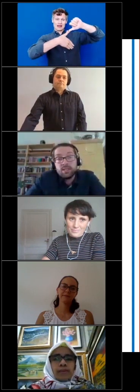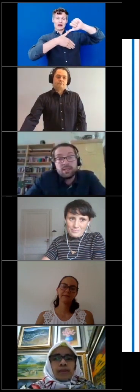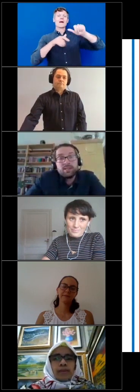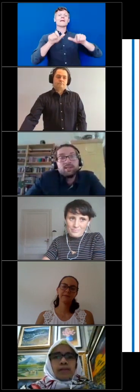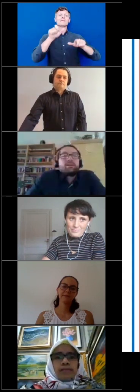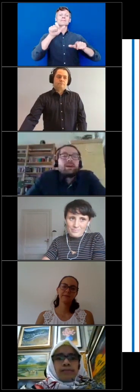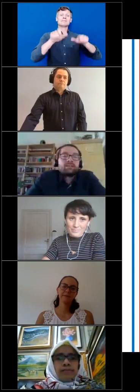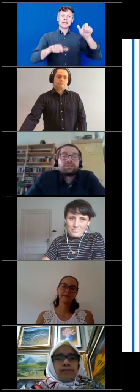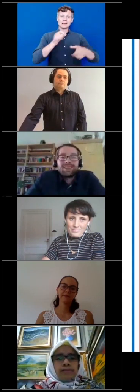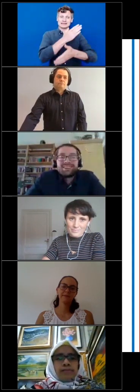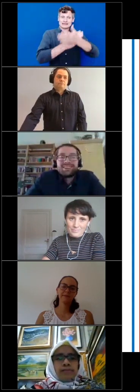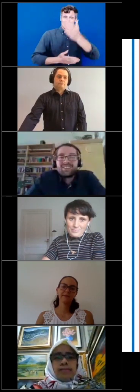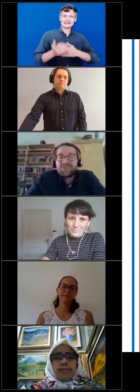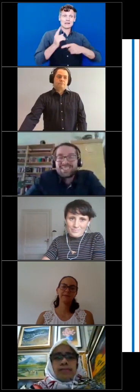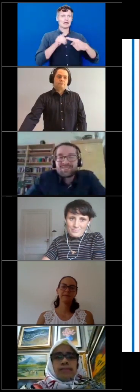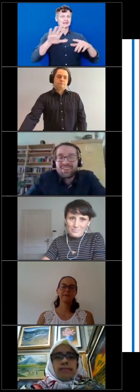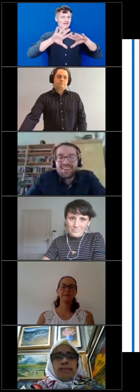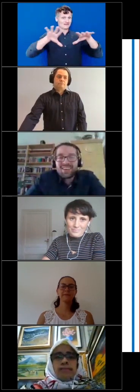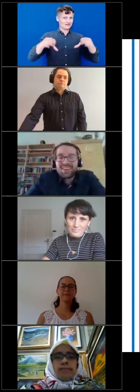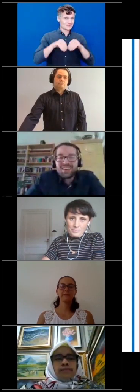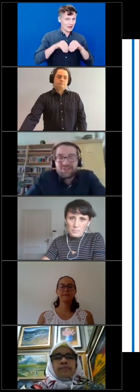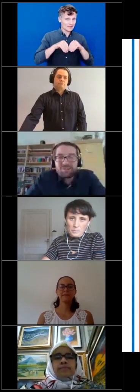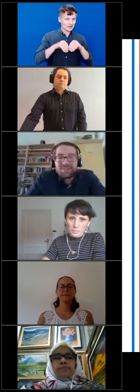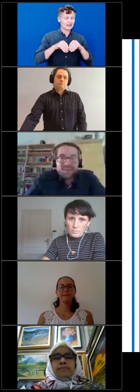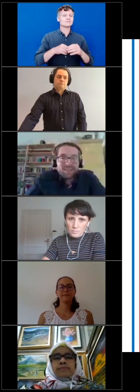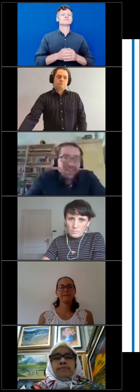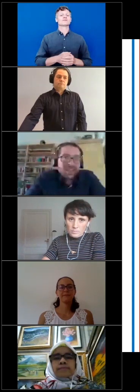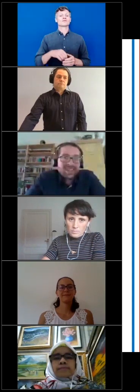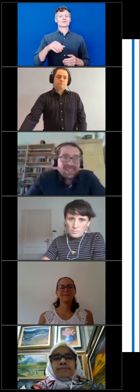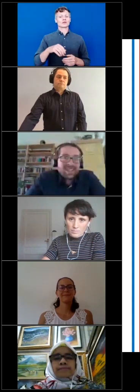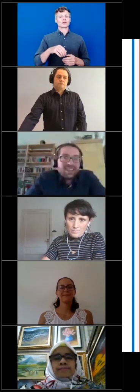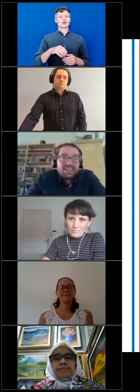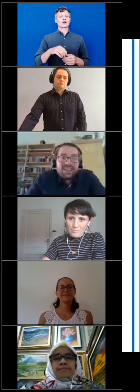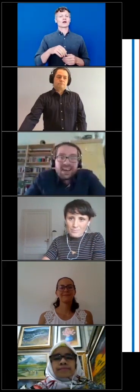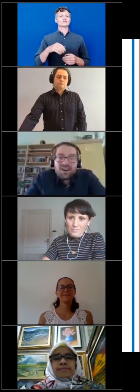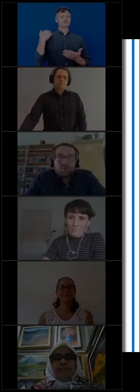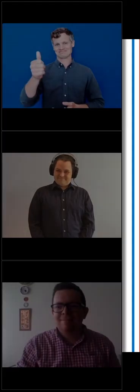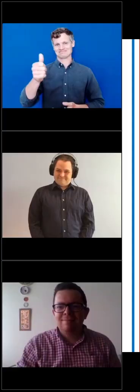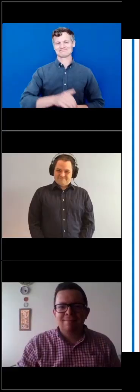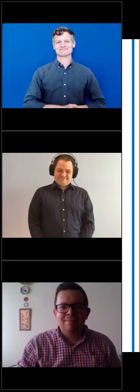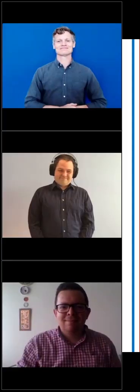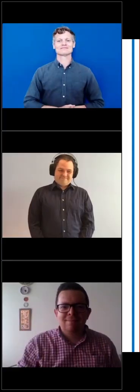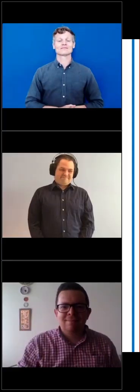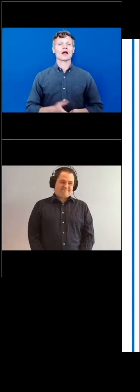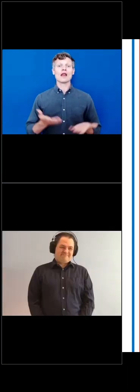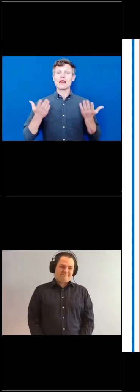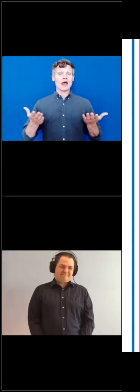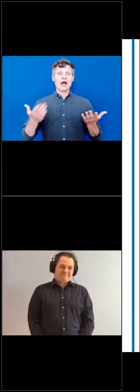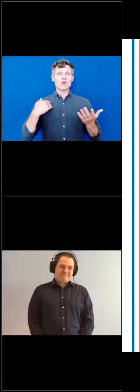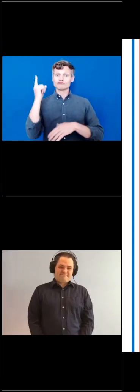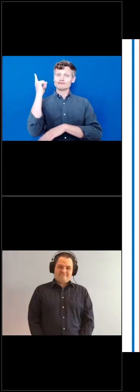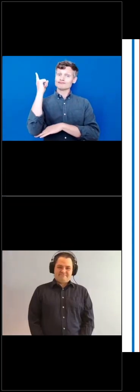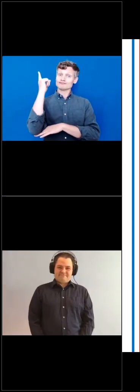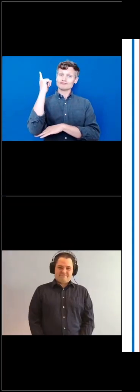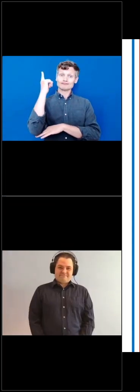2017. And yeah, joins us today. Thank you very much, Juan Angel. Now, with no further delay, I would like to